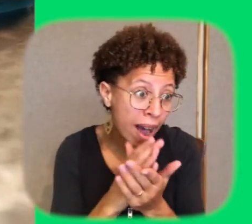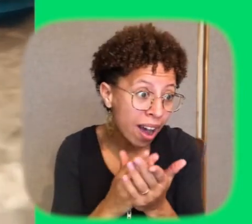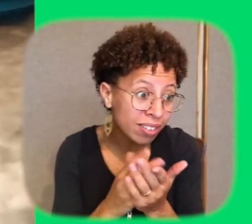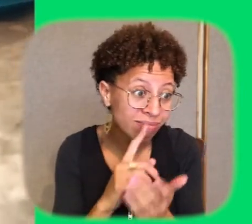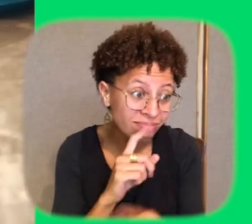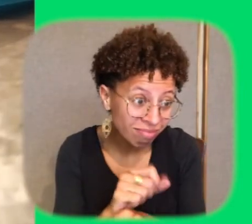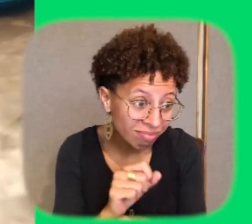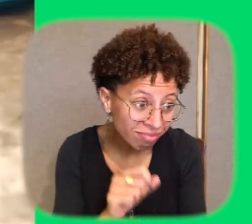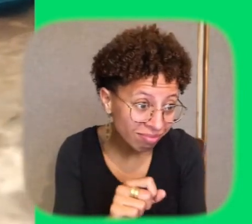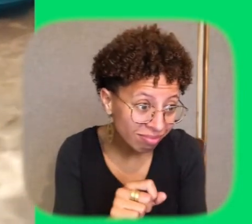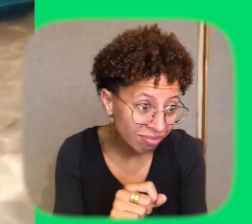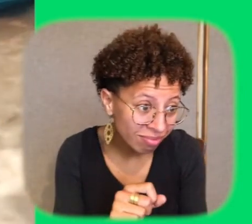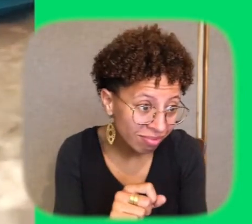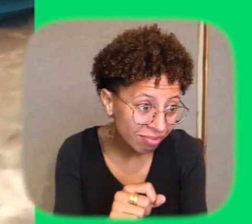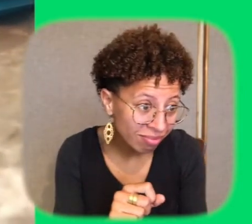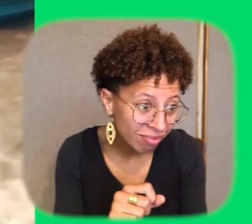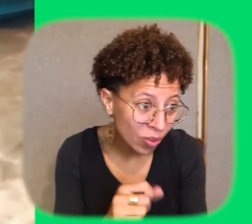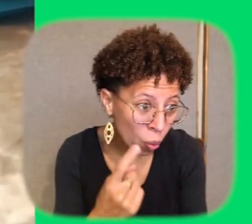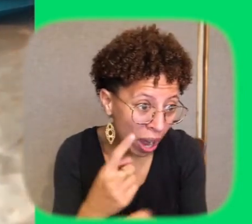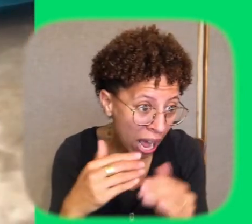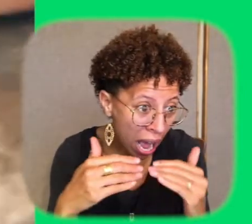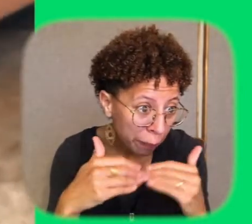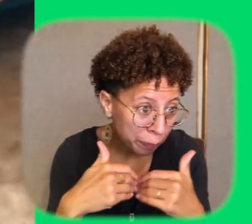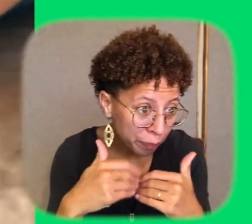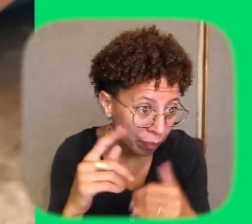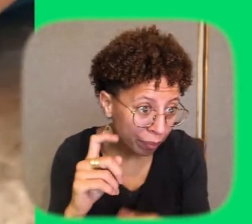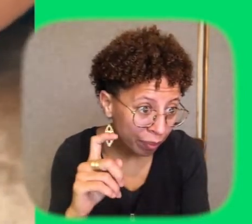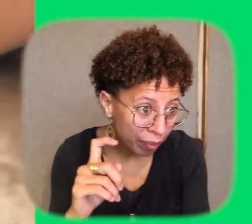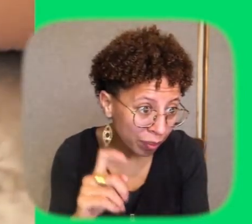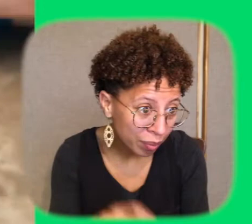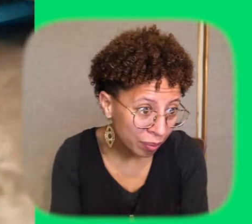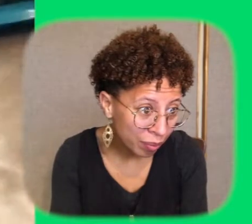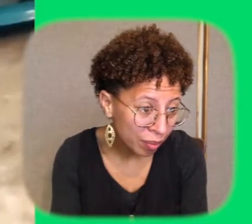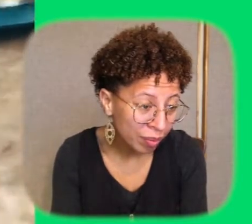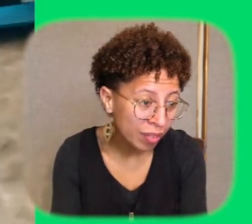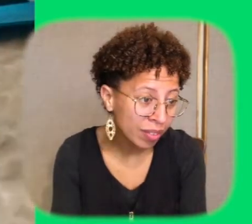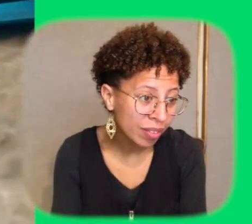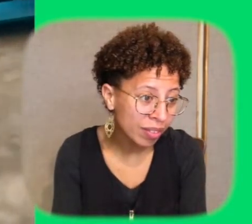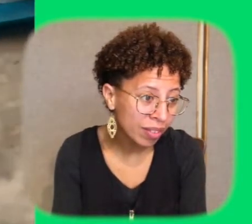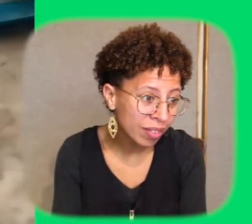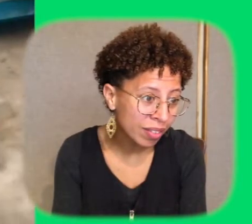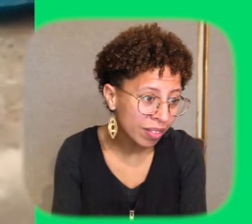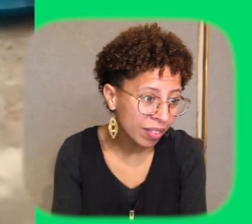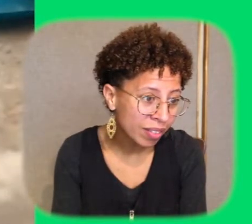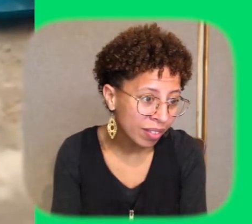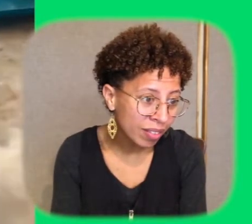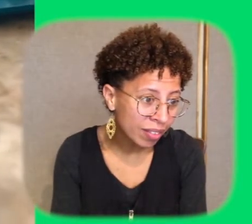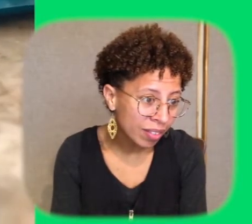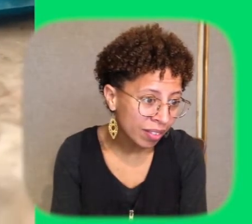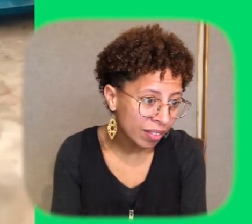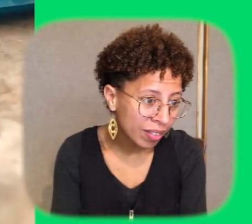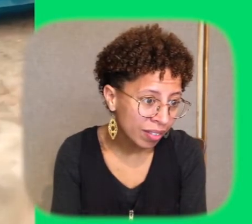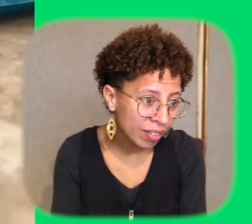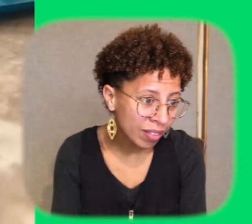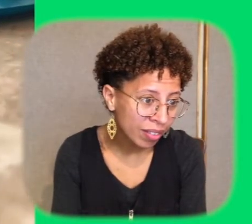one collapse? No, none did collapse. I'm going to just turn it around here. Yeah, see,